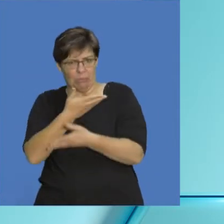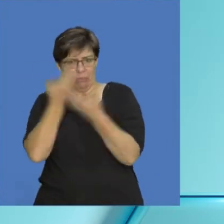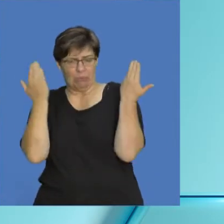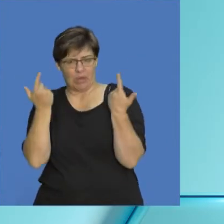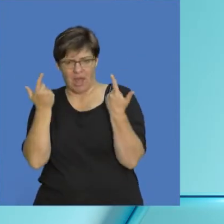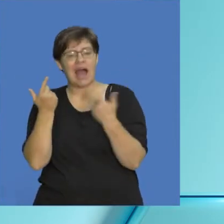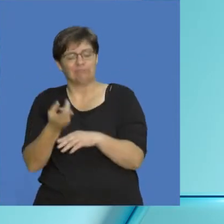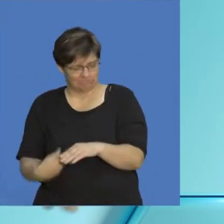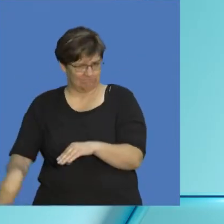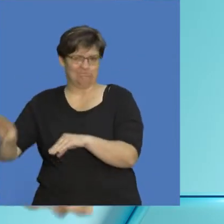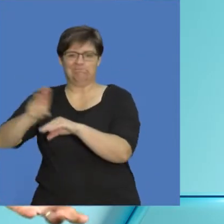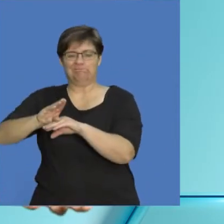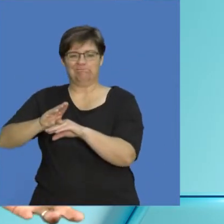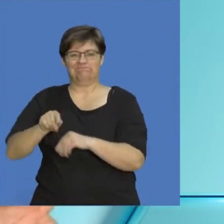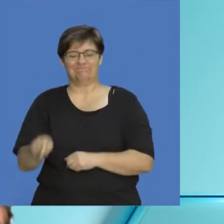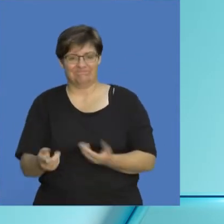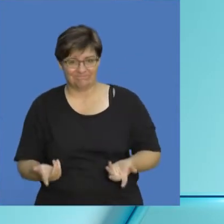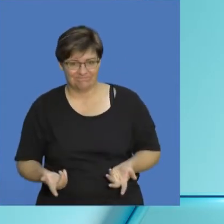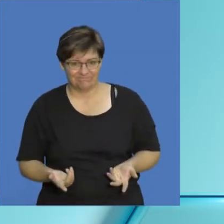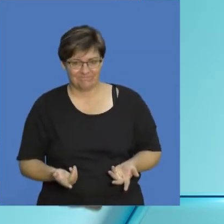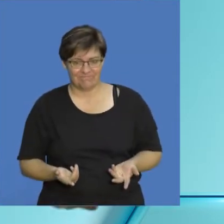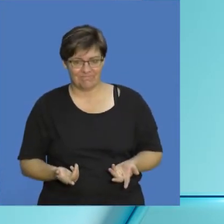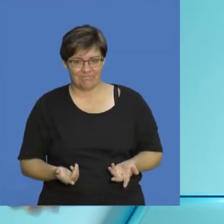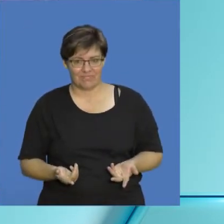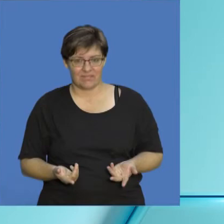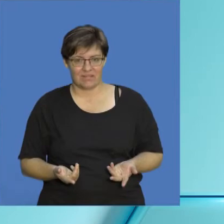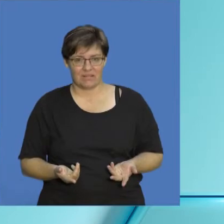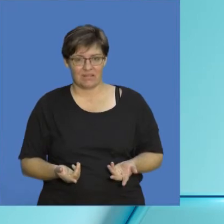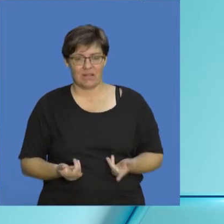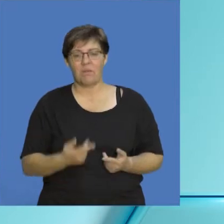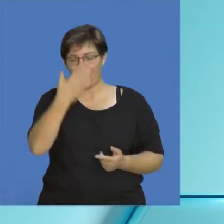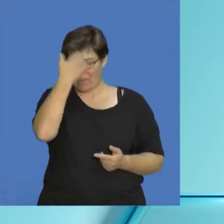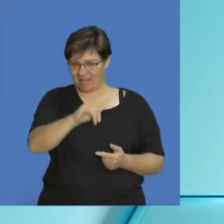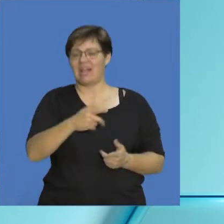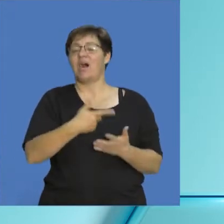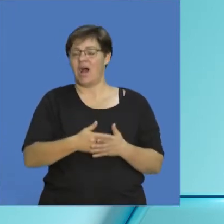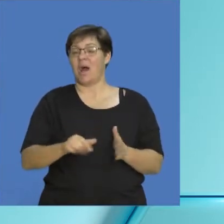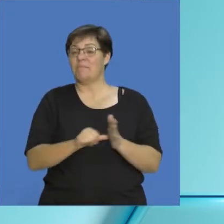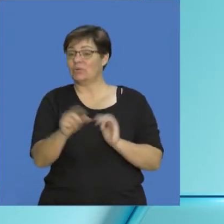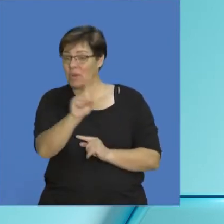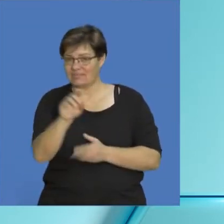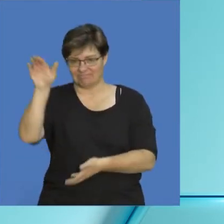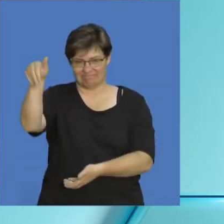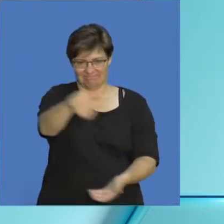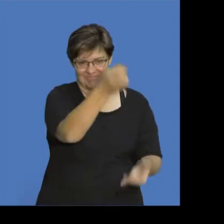and they might charge him a higher premium. So it's important to collect data, okay?